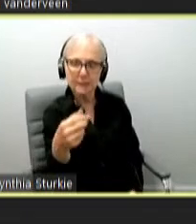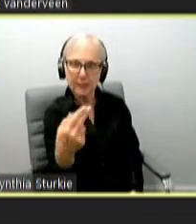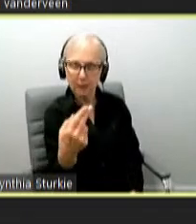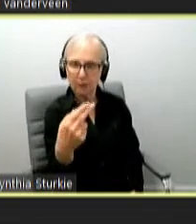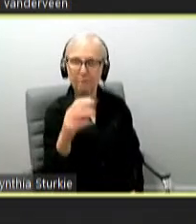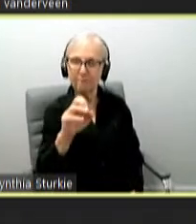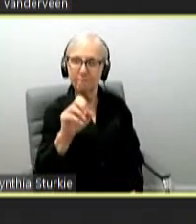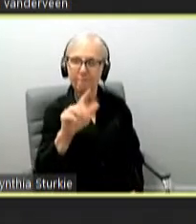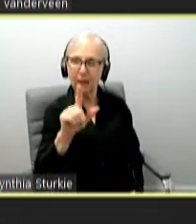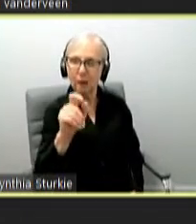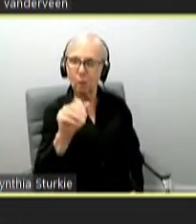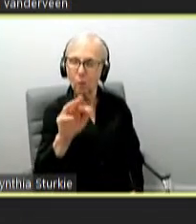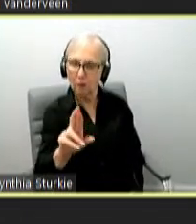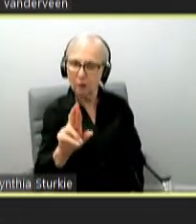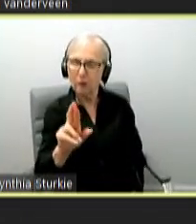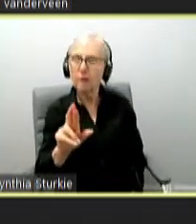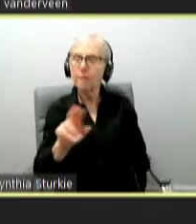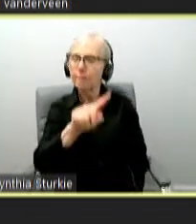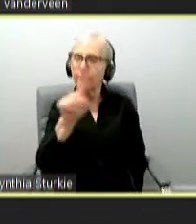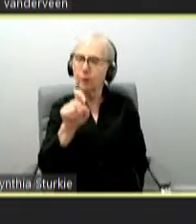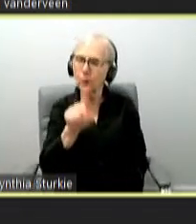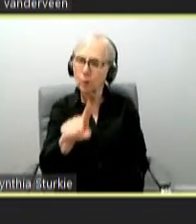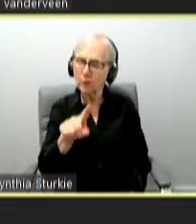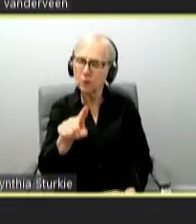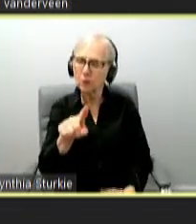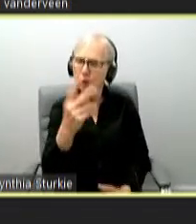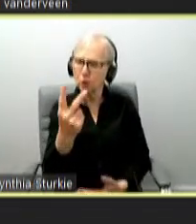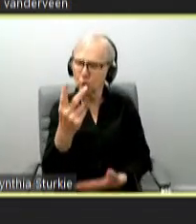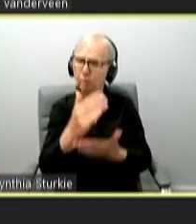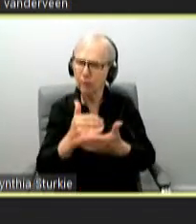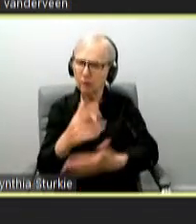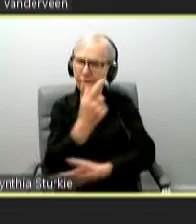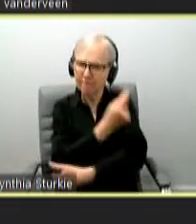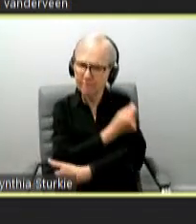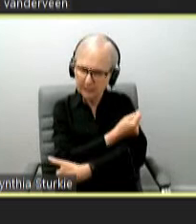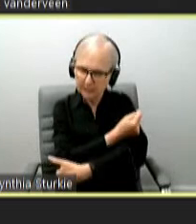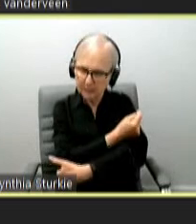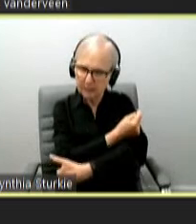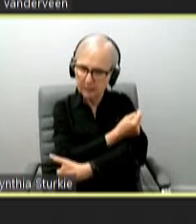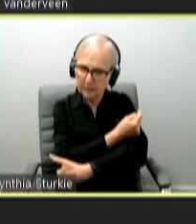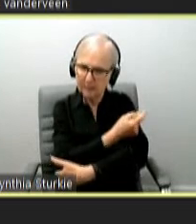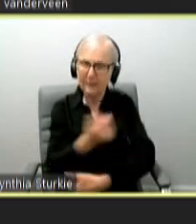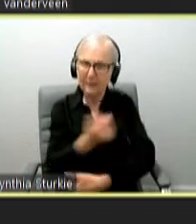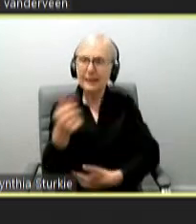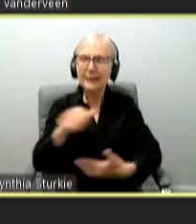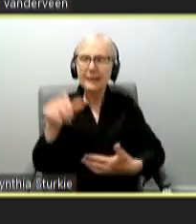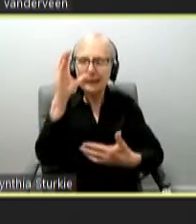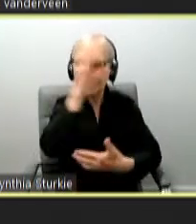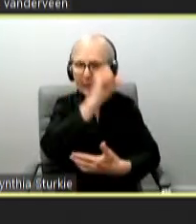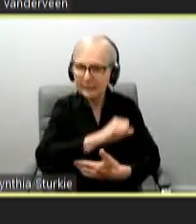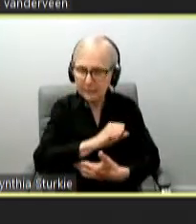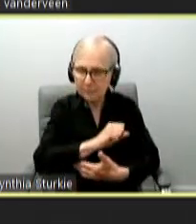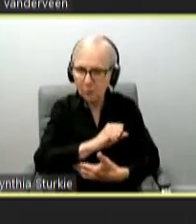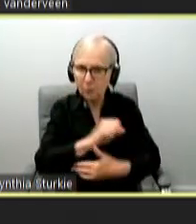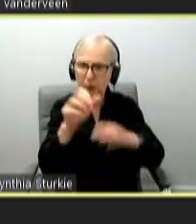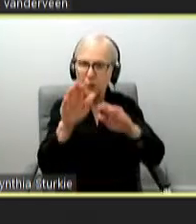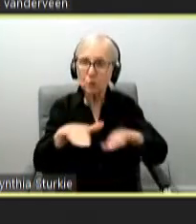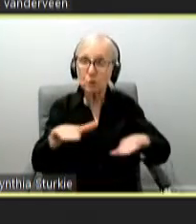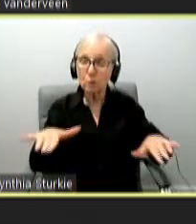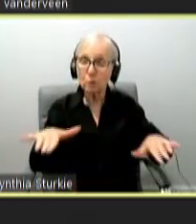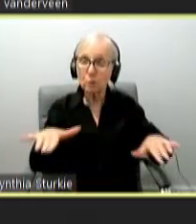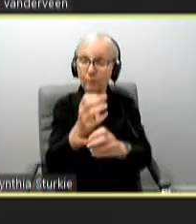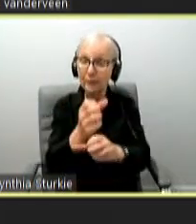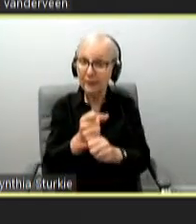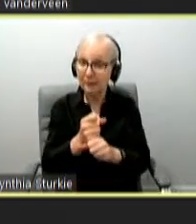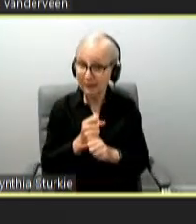Thanks for the update today. My question, I have two parts on vaccines today. One, is there any guesstimate on when children will be able to